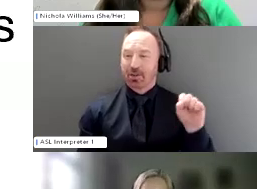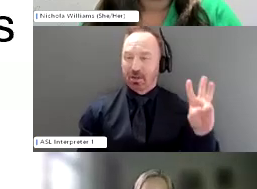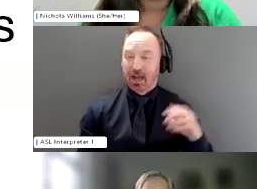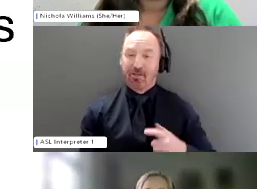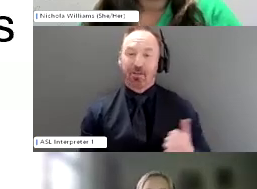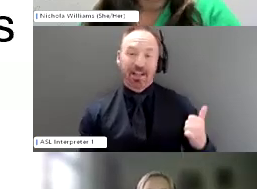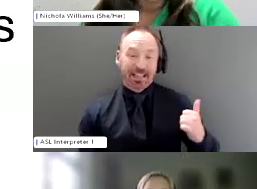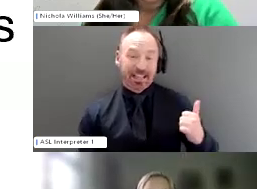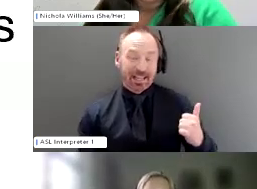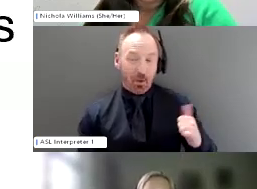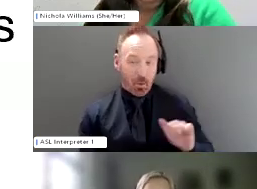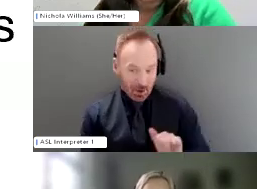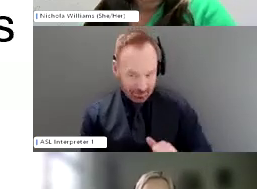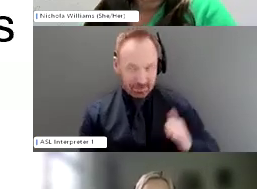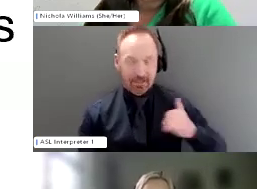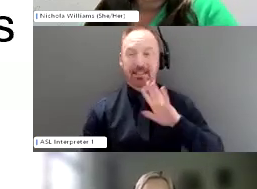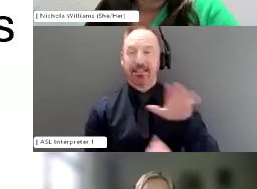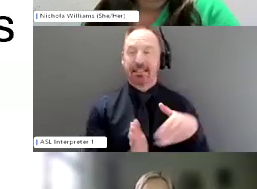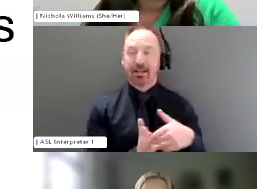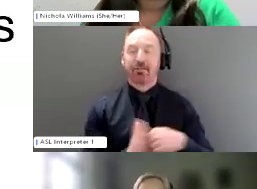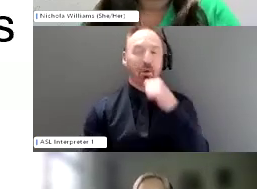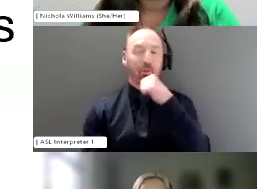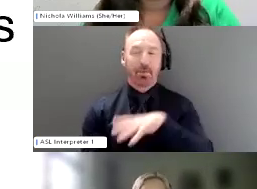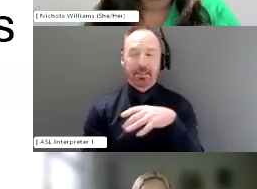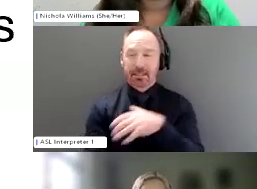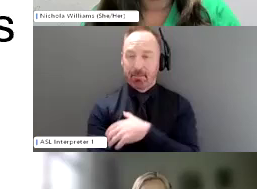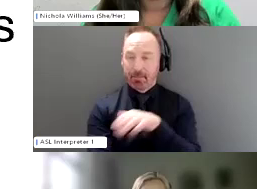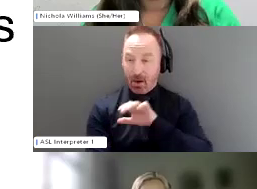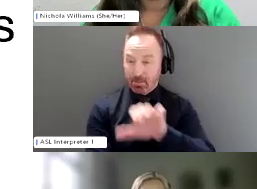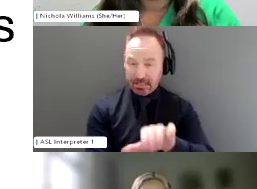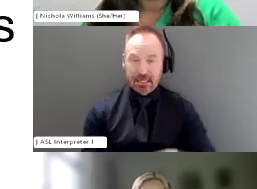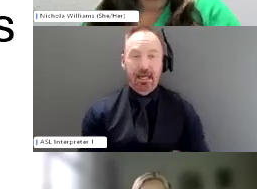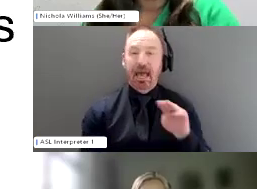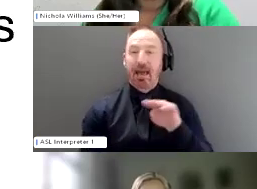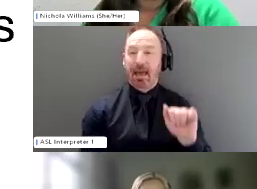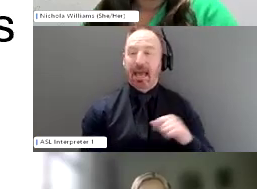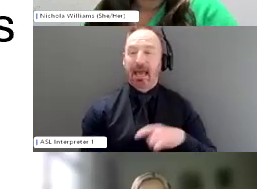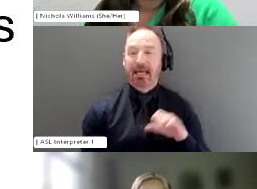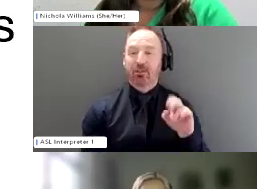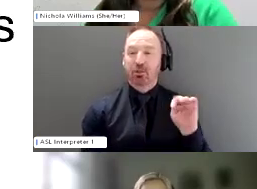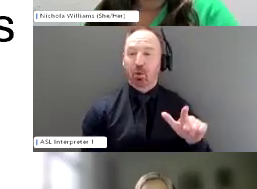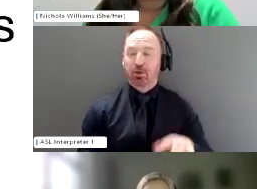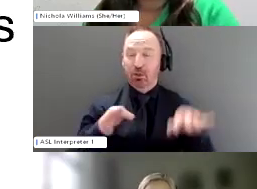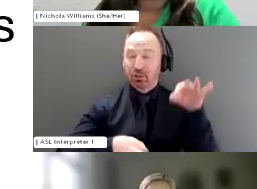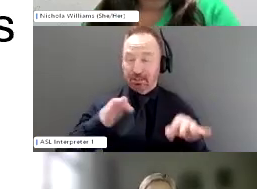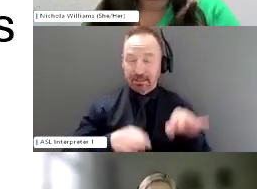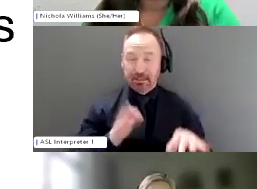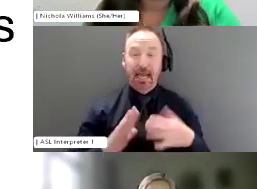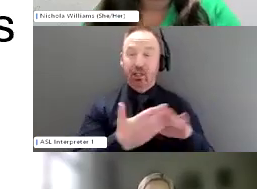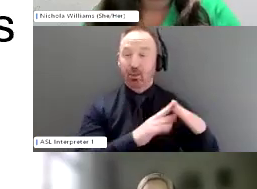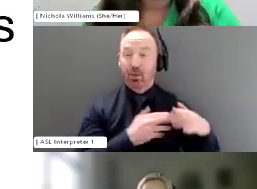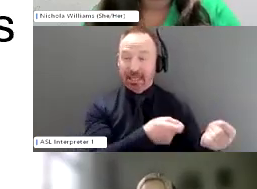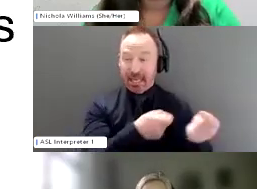works at the Canadian Centre for Women's Empowerment. They hold an MA in Social Justice and Community Engagement and a Master of Social